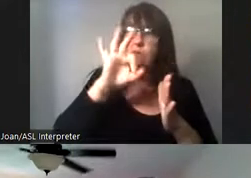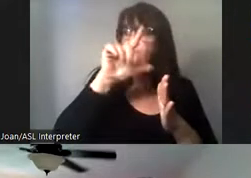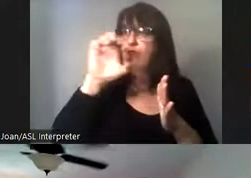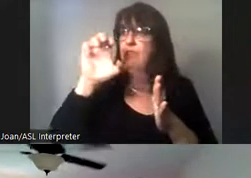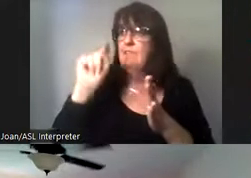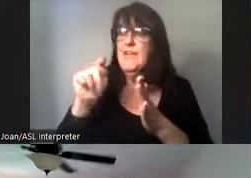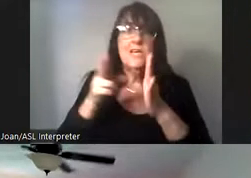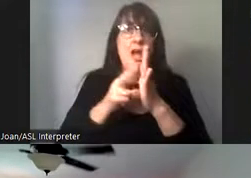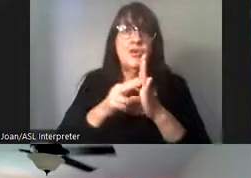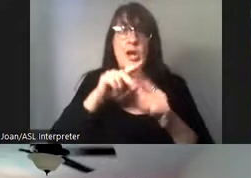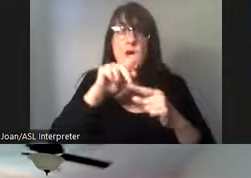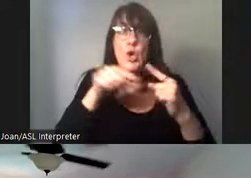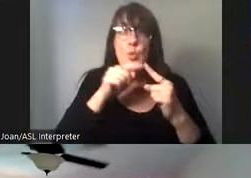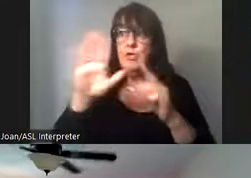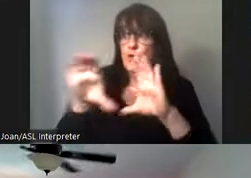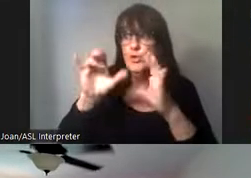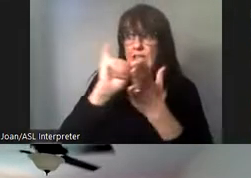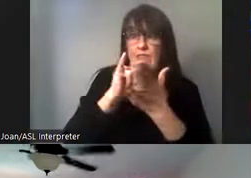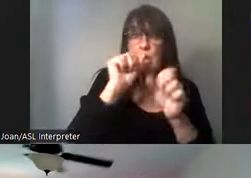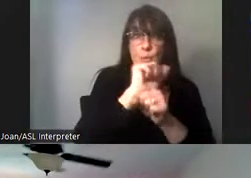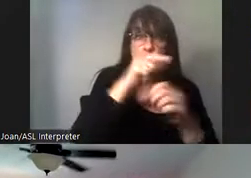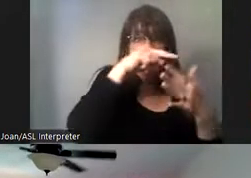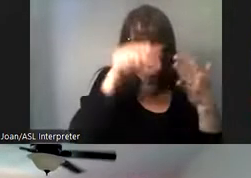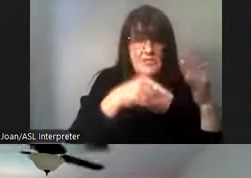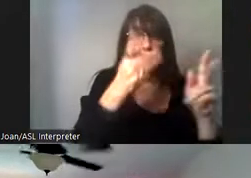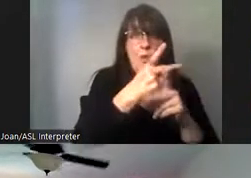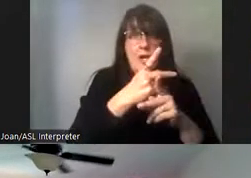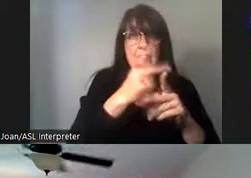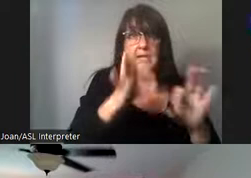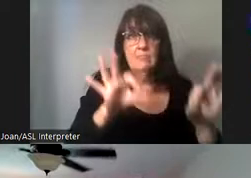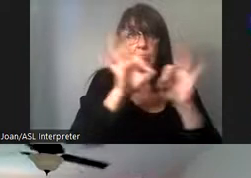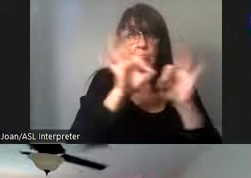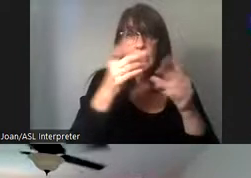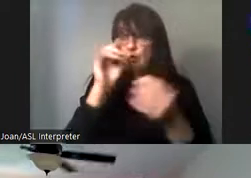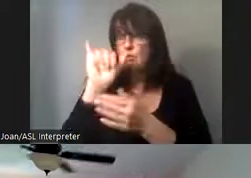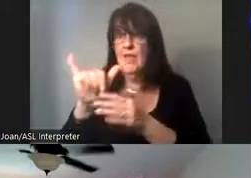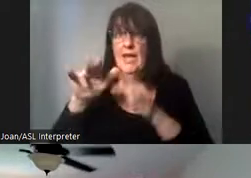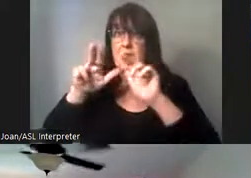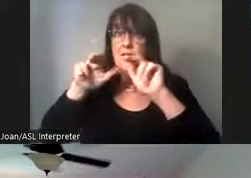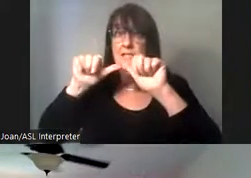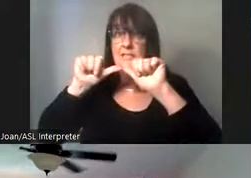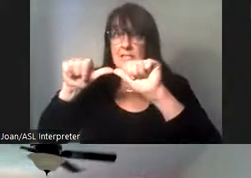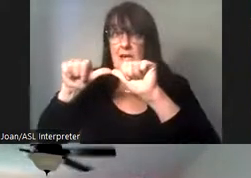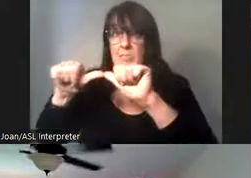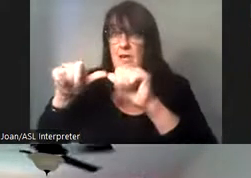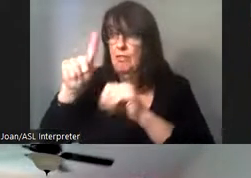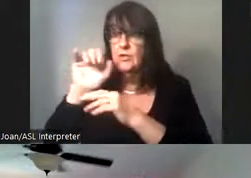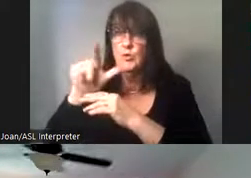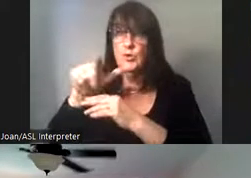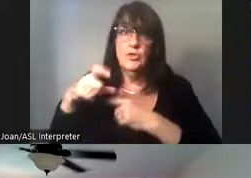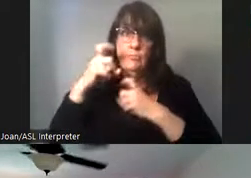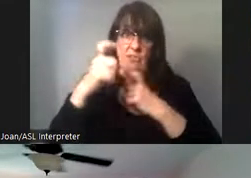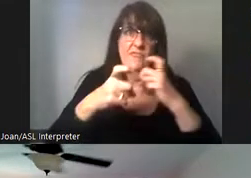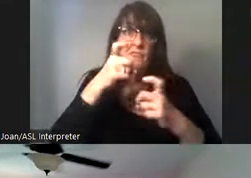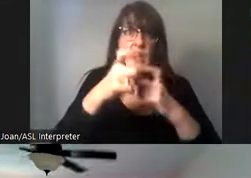that says, when you are doing this work, here are the products that matter in order to do that sustainably. And the tools that we've provided, that we've